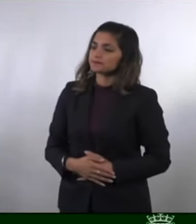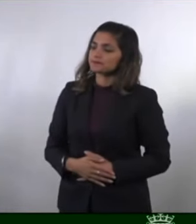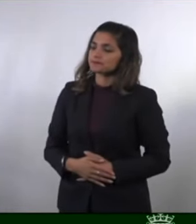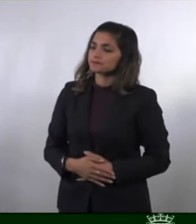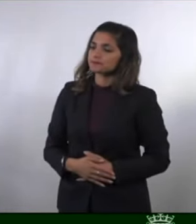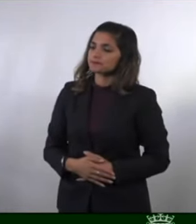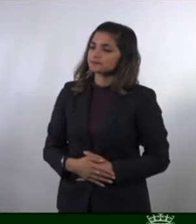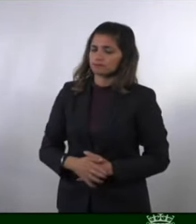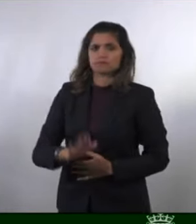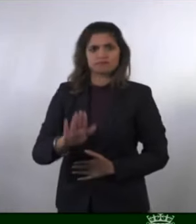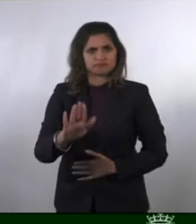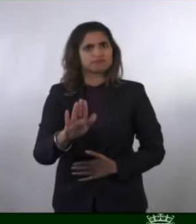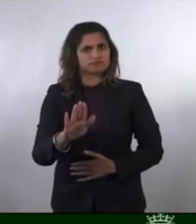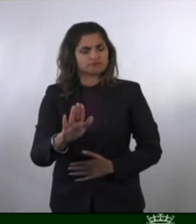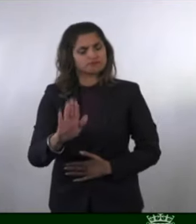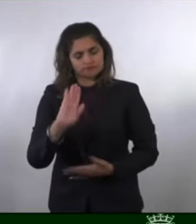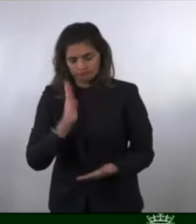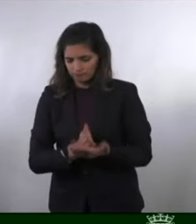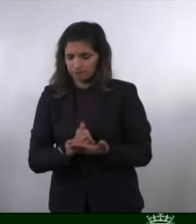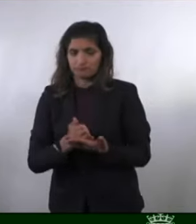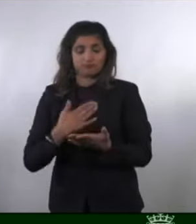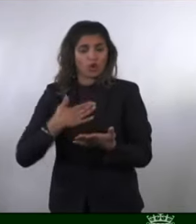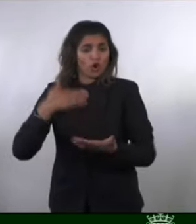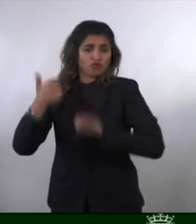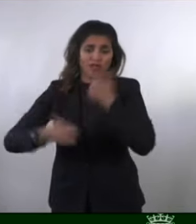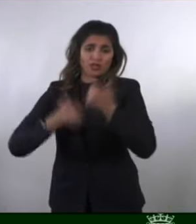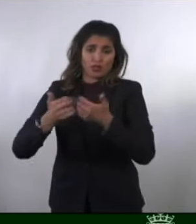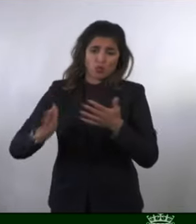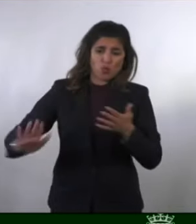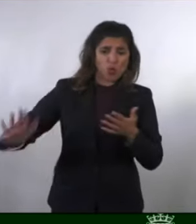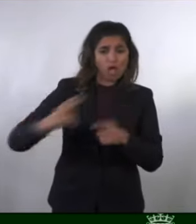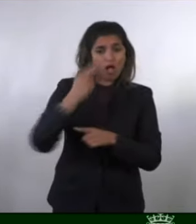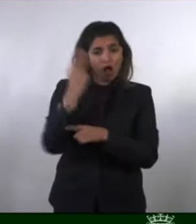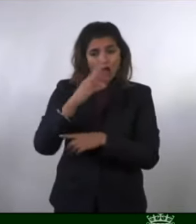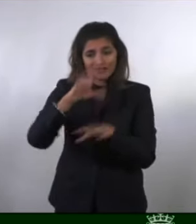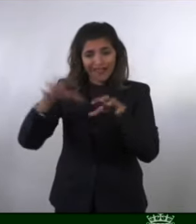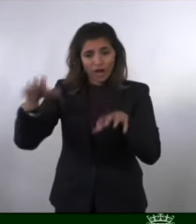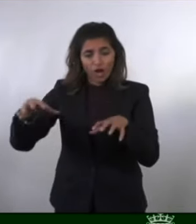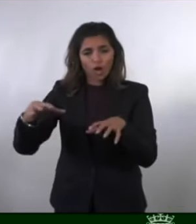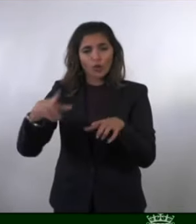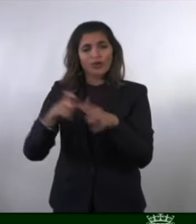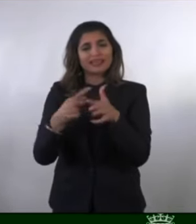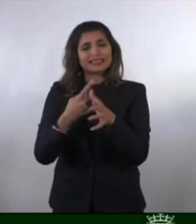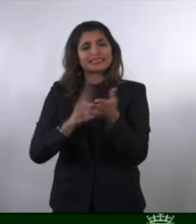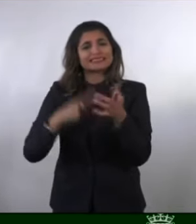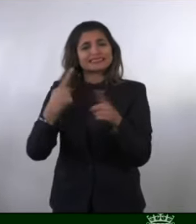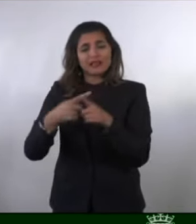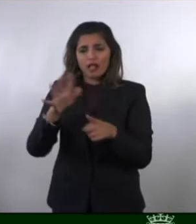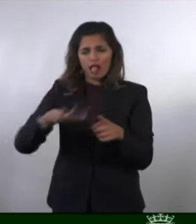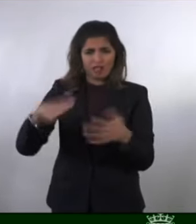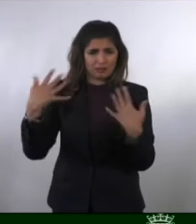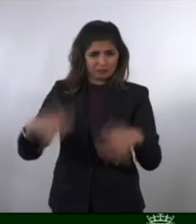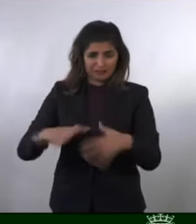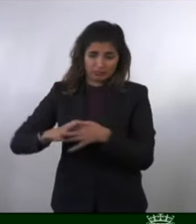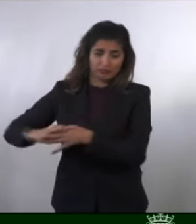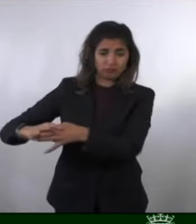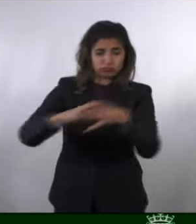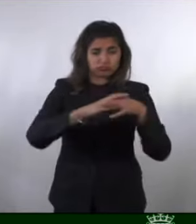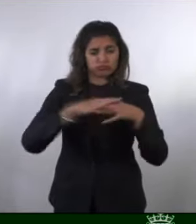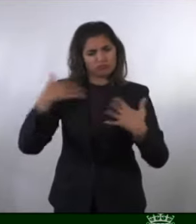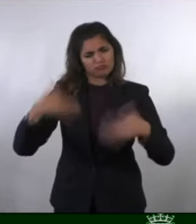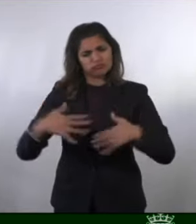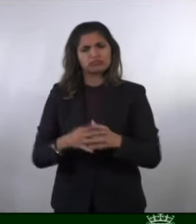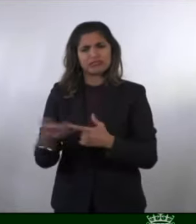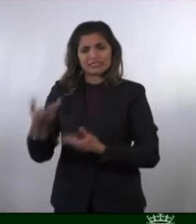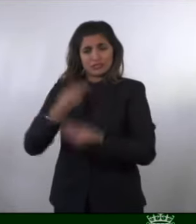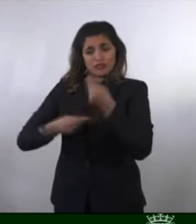indeed congratulate all the arts venues in Deal who have pulled together in the way that she describes,